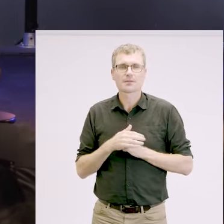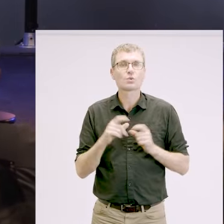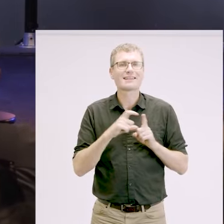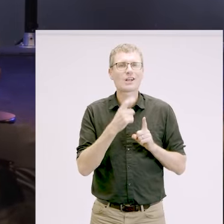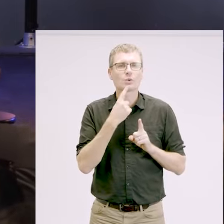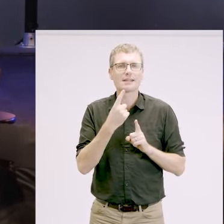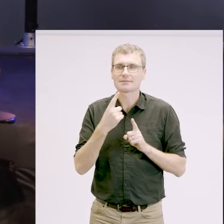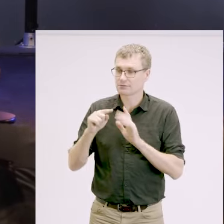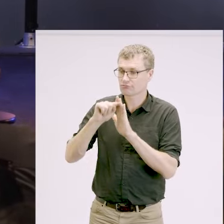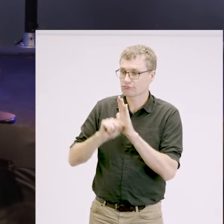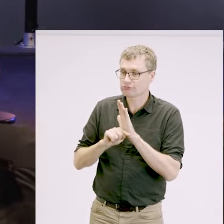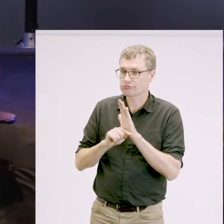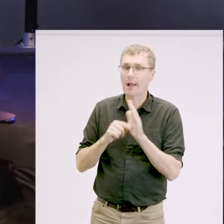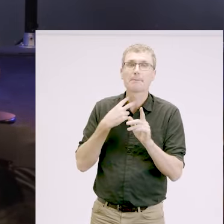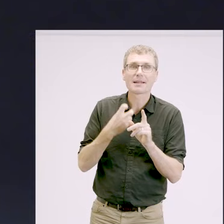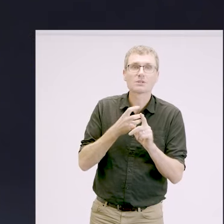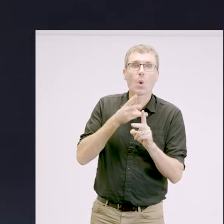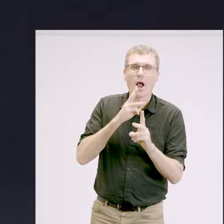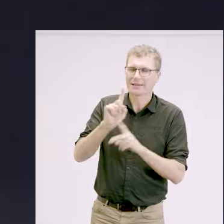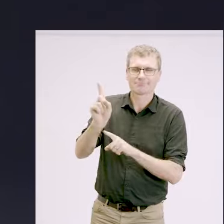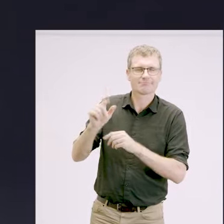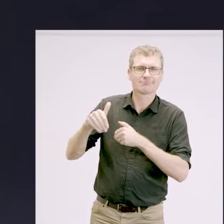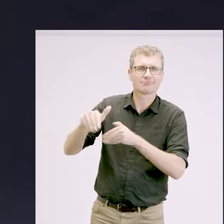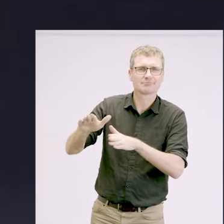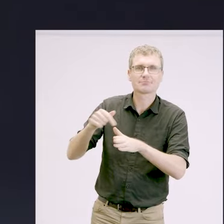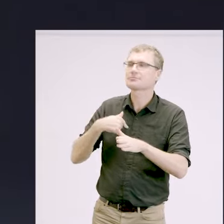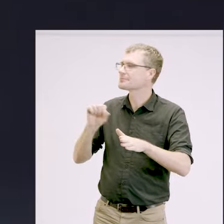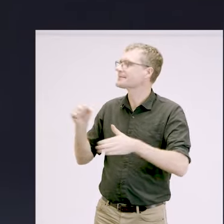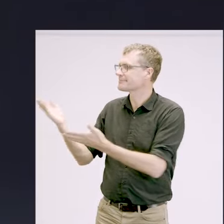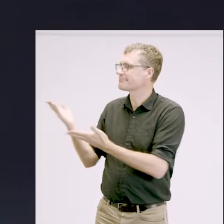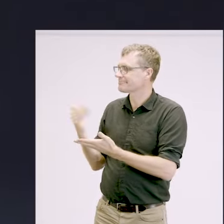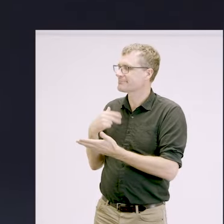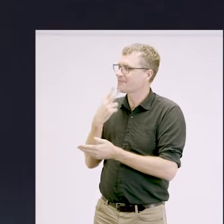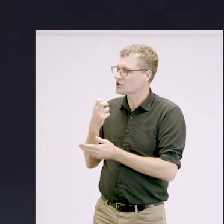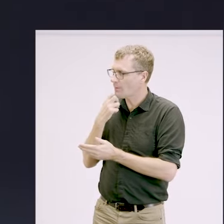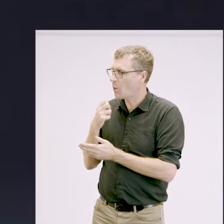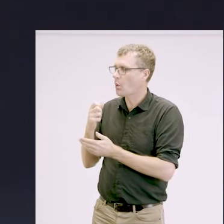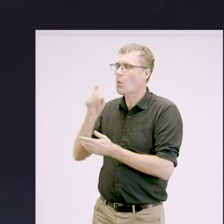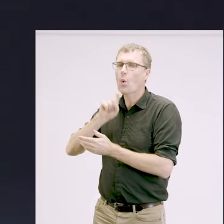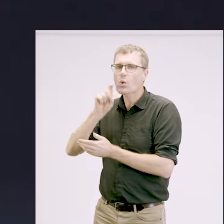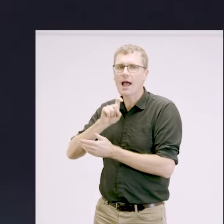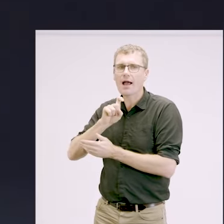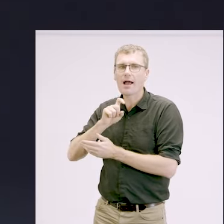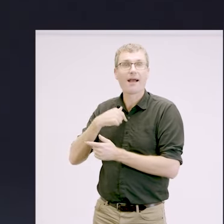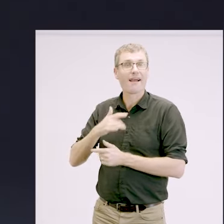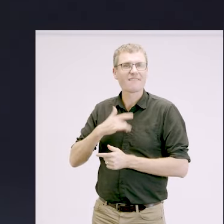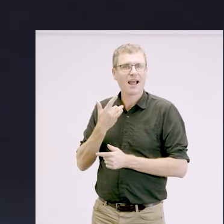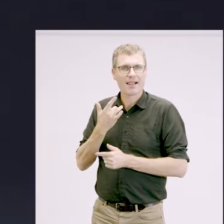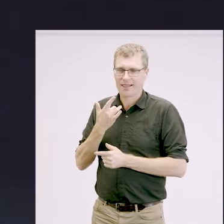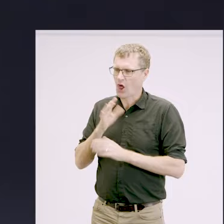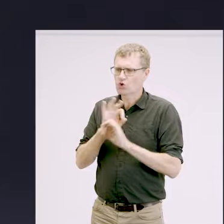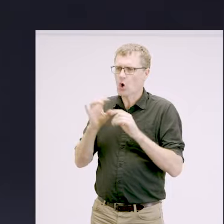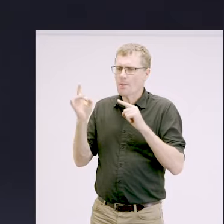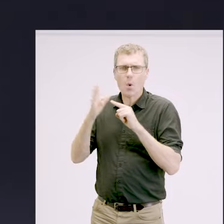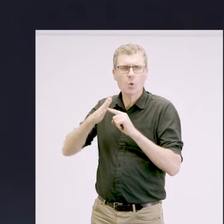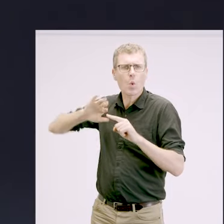right? So when Daniel says no to the food and wine, and yet to the meat and wine, and yes to the vegetables and water, I want to say it's actually